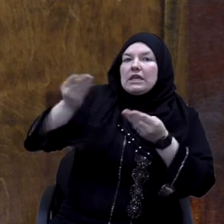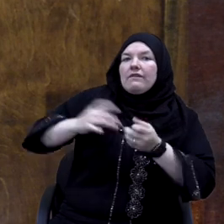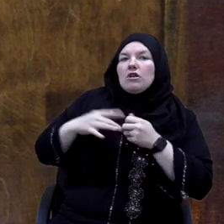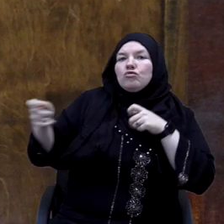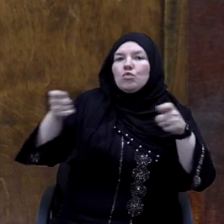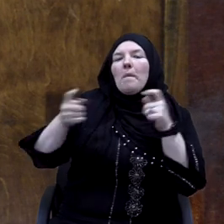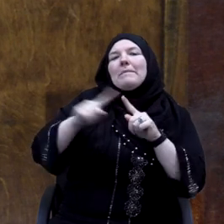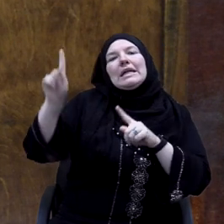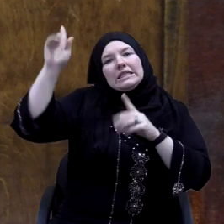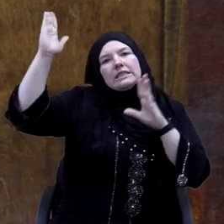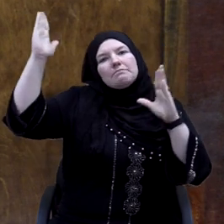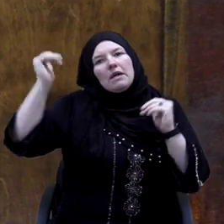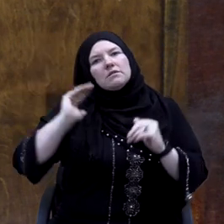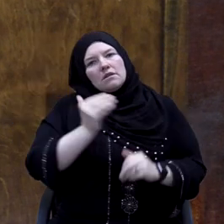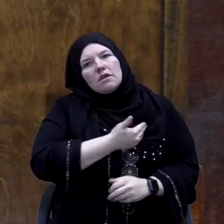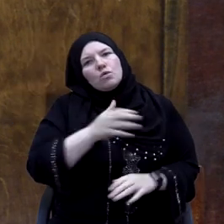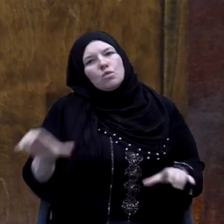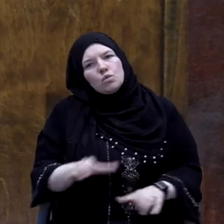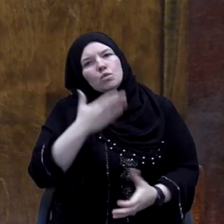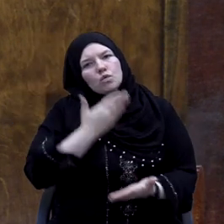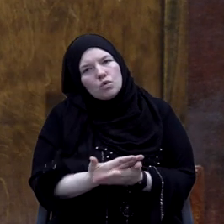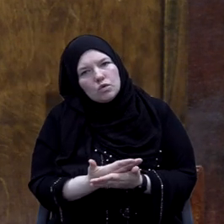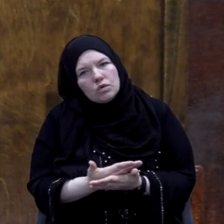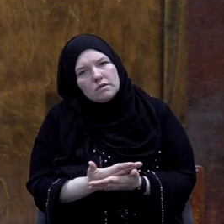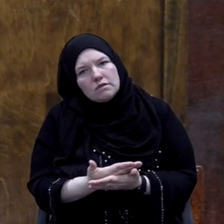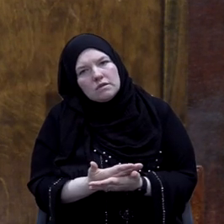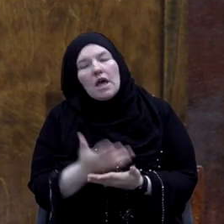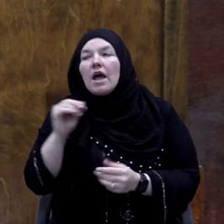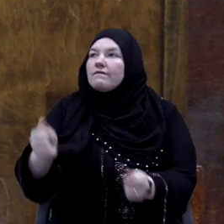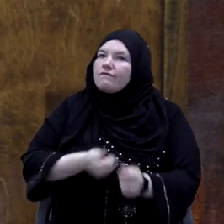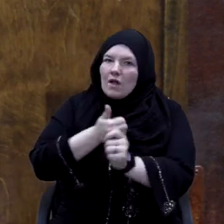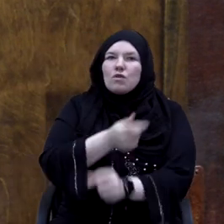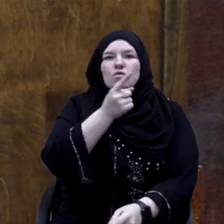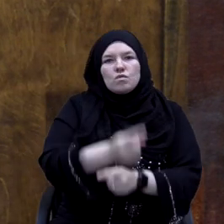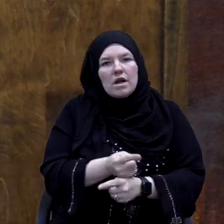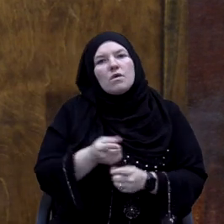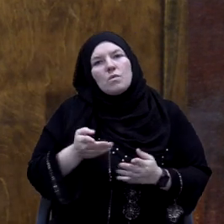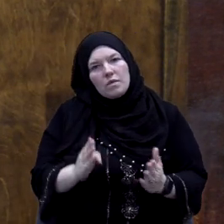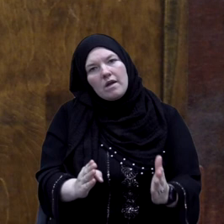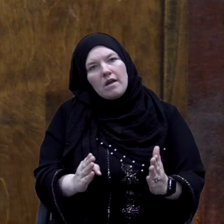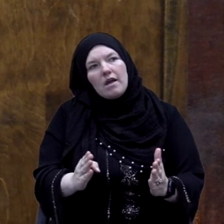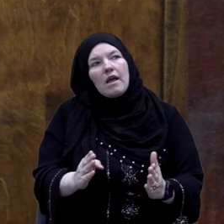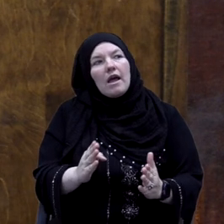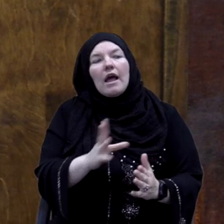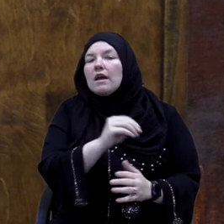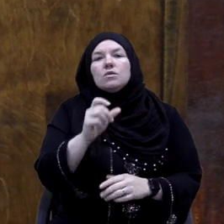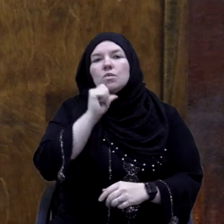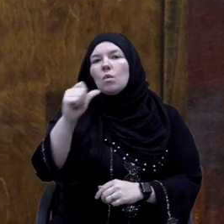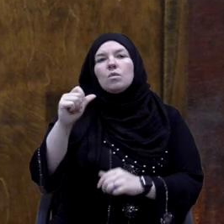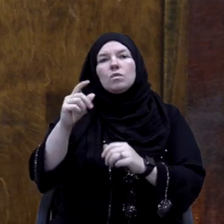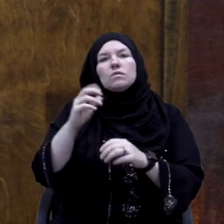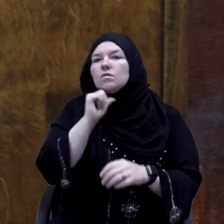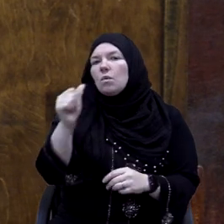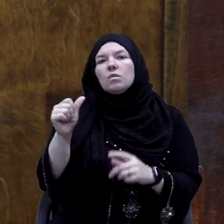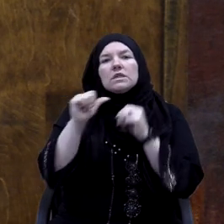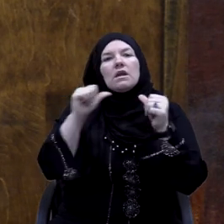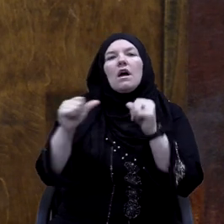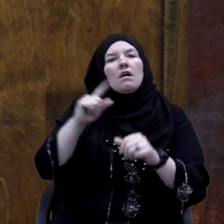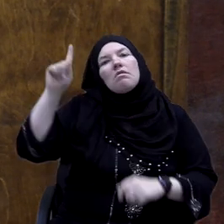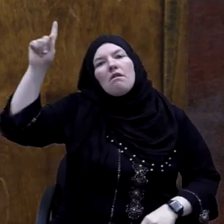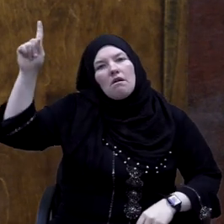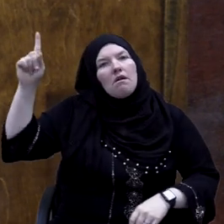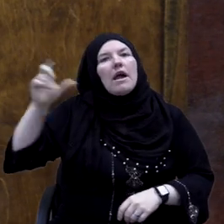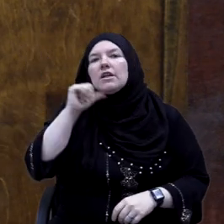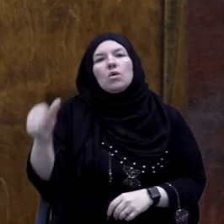At least don't deny Him. At least don't deny Allah. At least don't deny